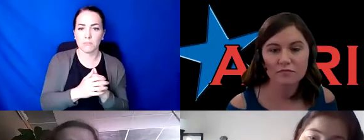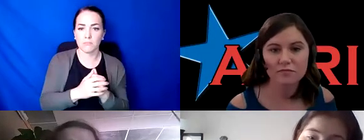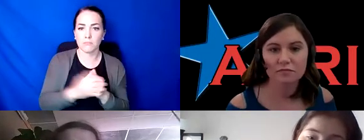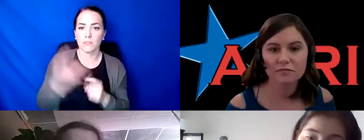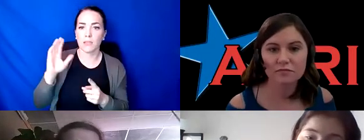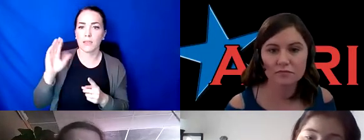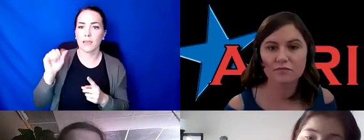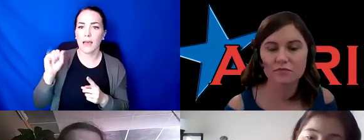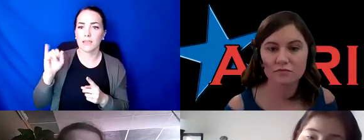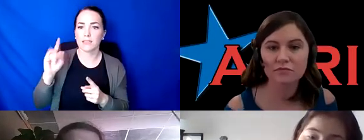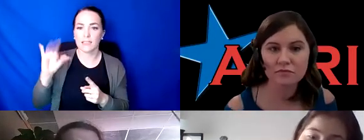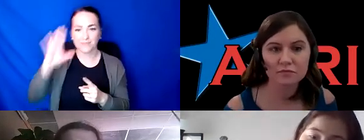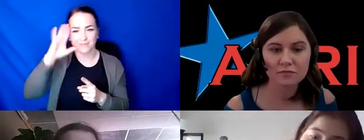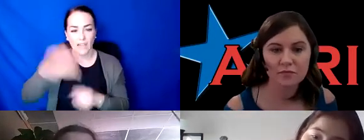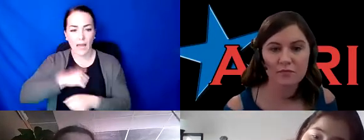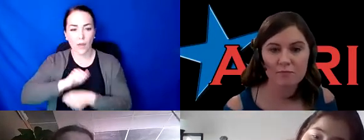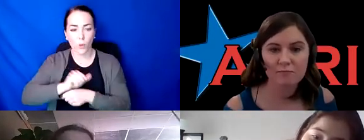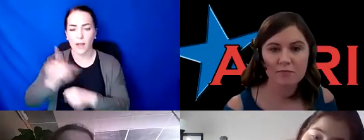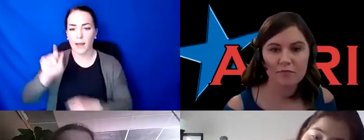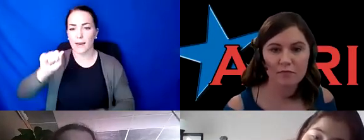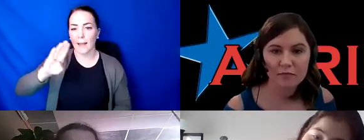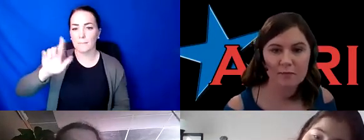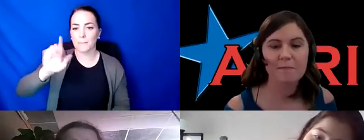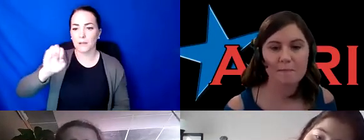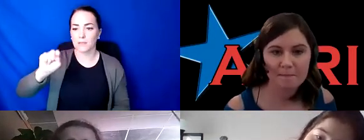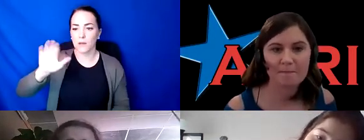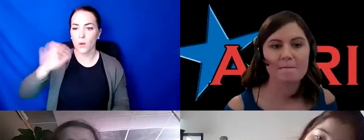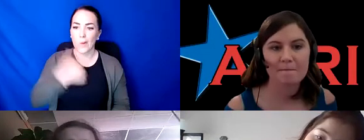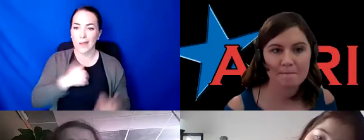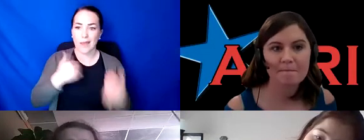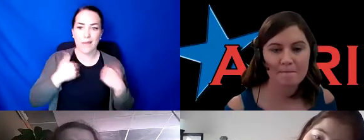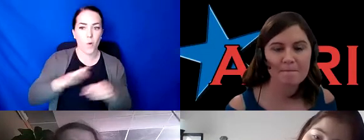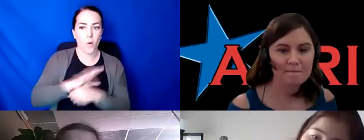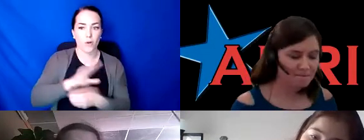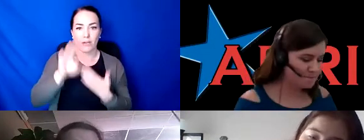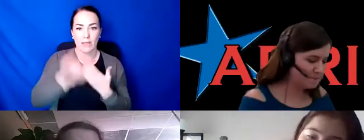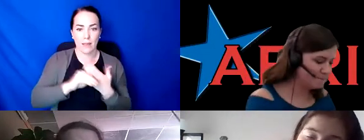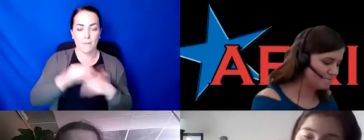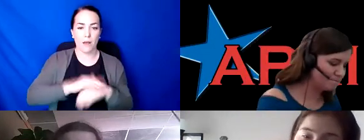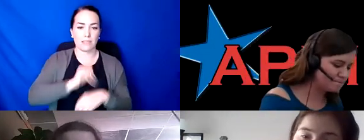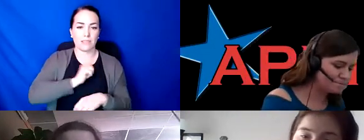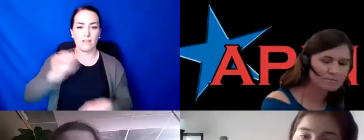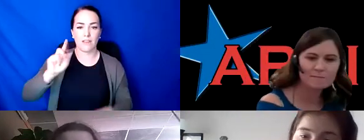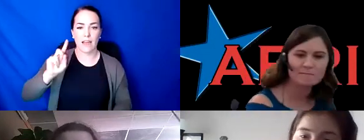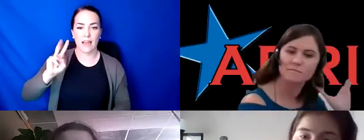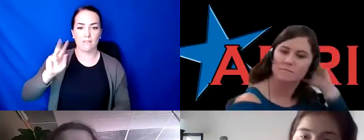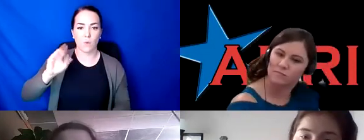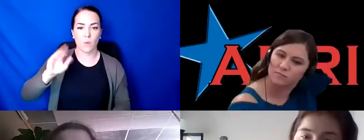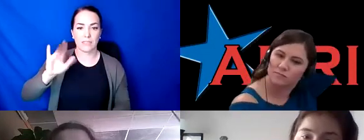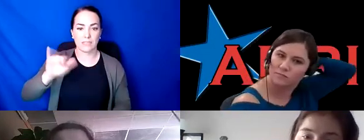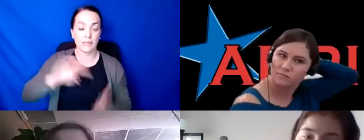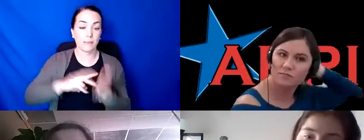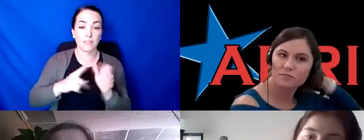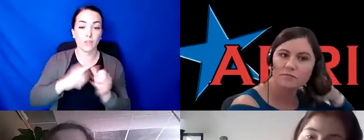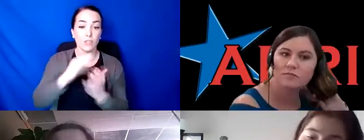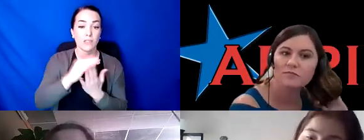I work at Able, South Carolina. We have an entire curriculum on self-advocacy. And the first lesson just talks about who we